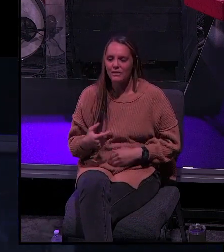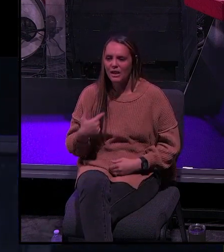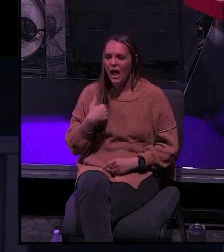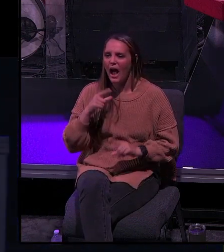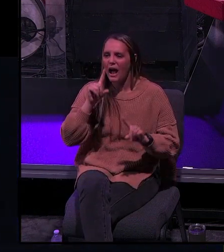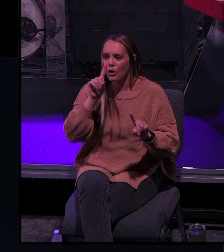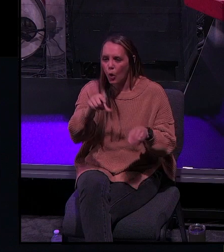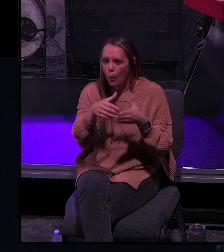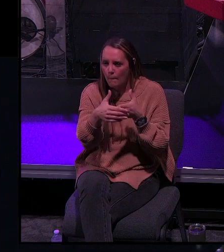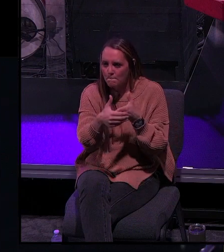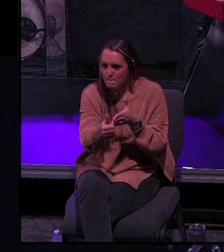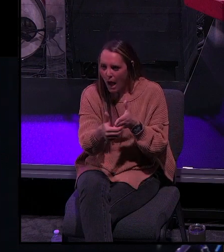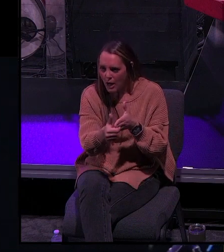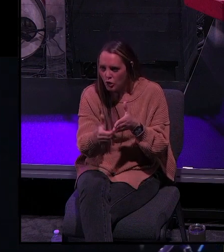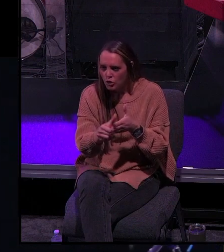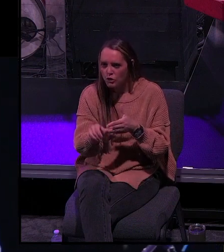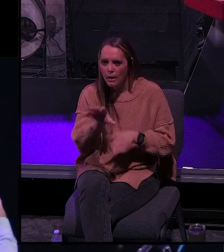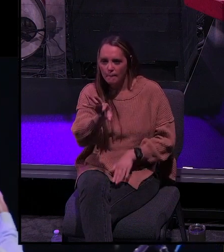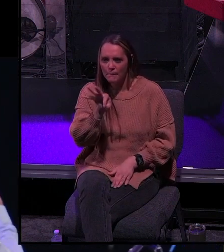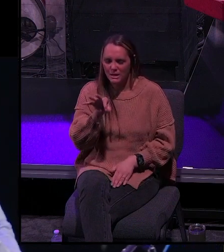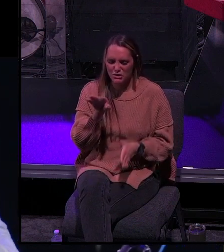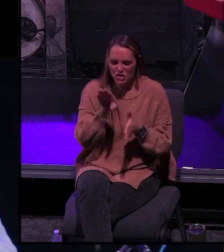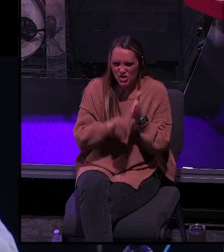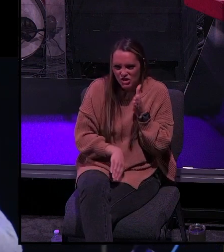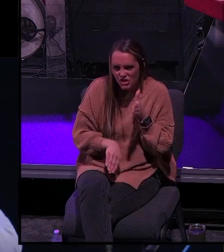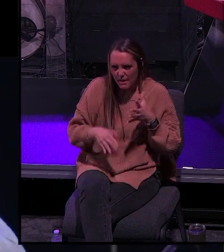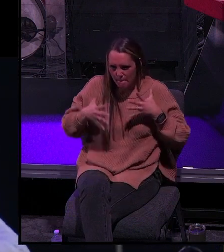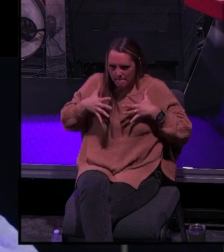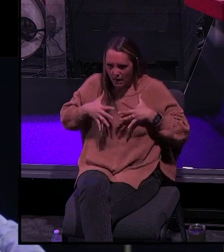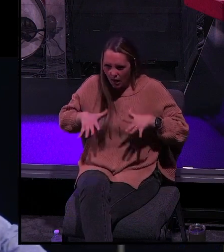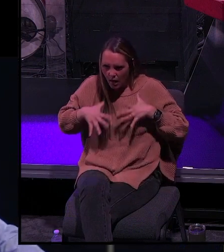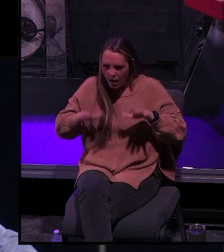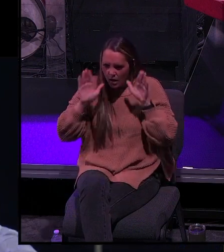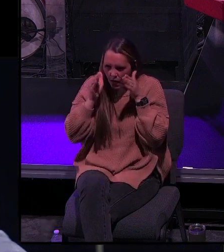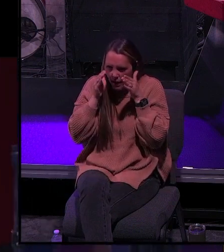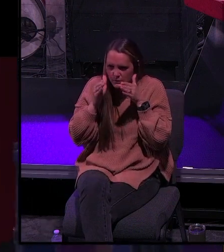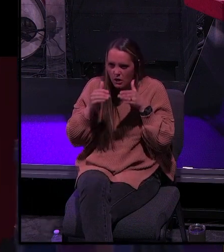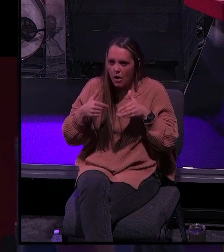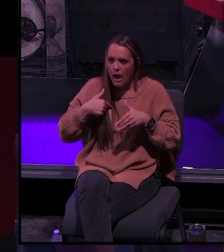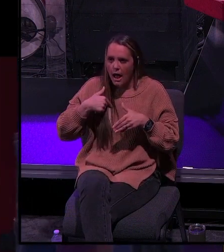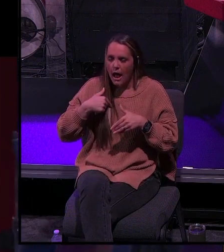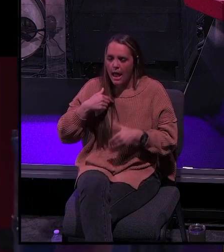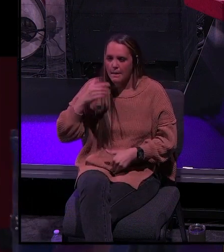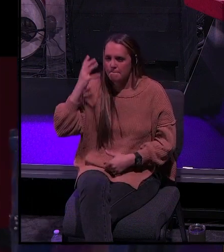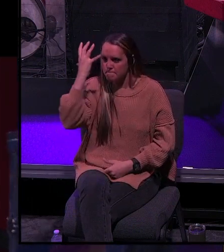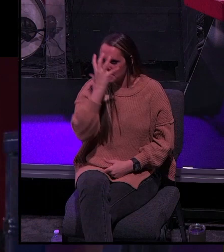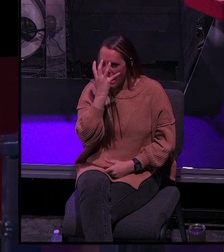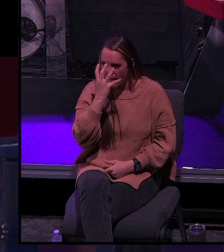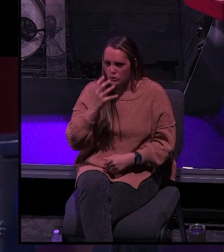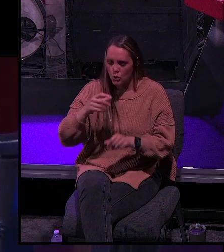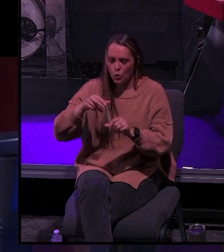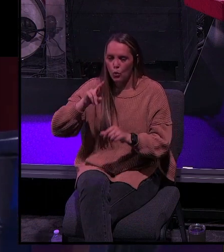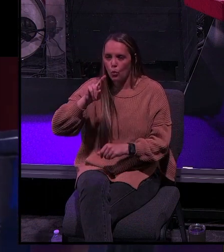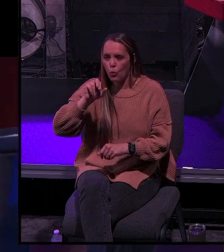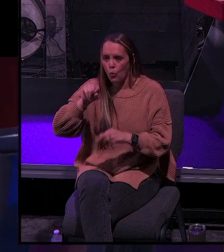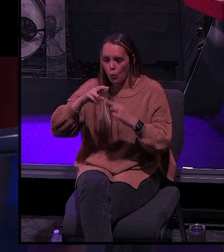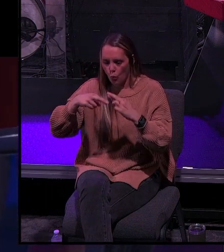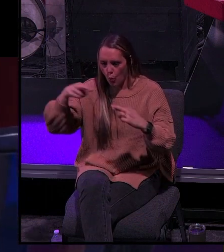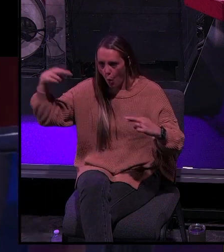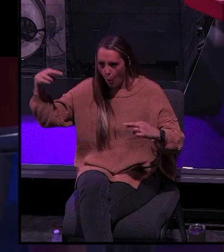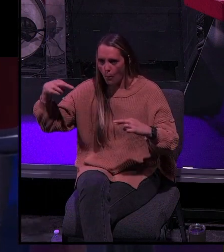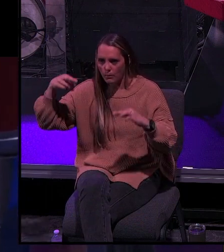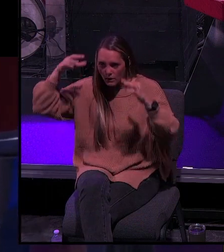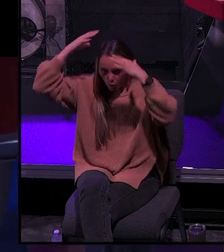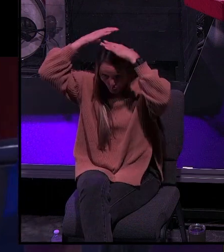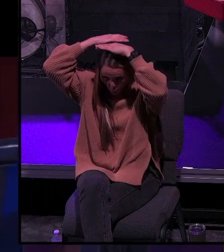Meijer, pick out that cheap costume with that little mask, you know, that had that tight rope on there where you couldn't see out of the things and